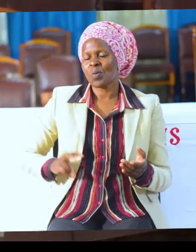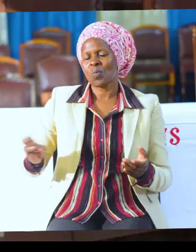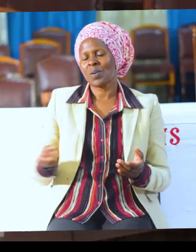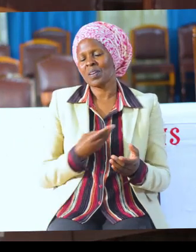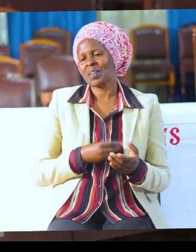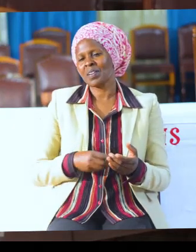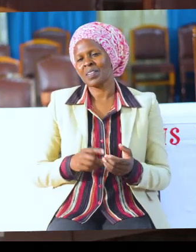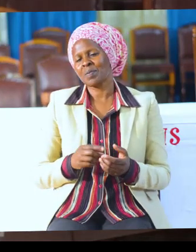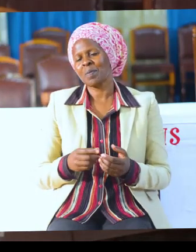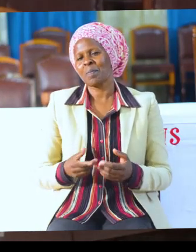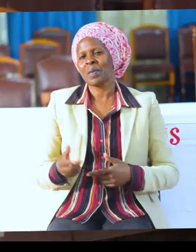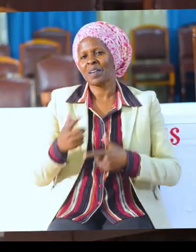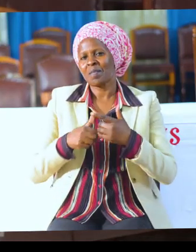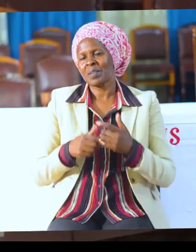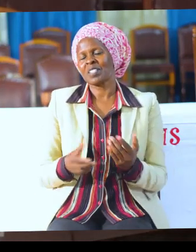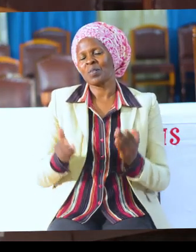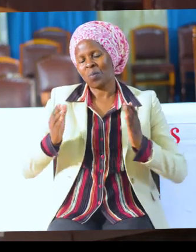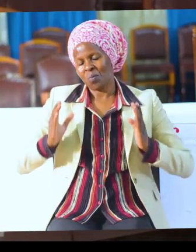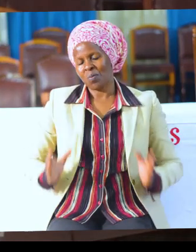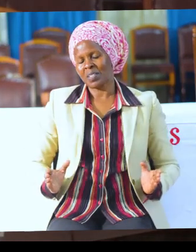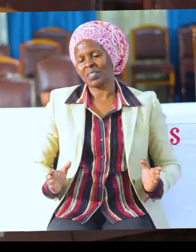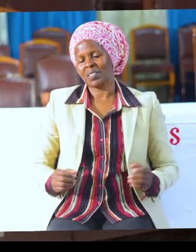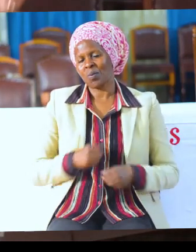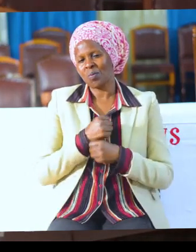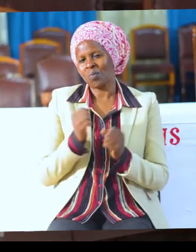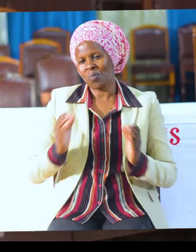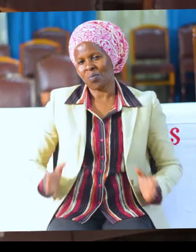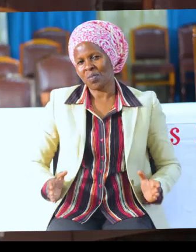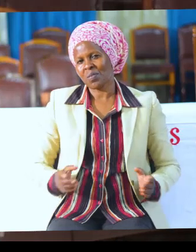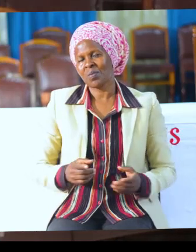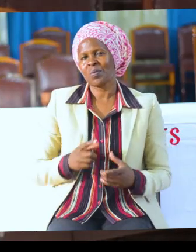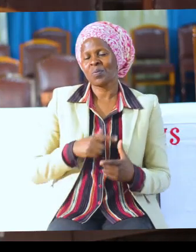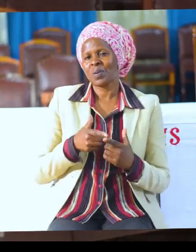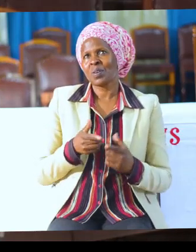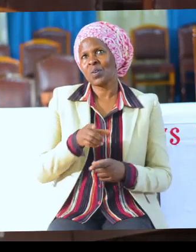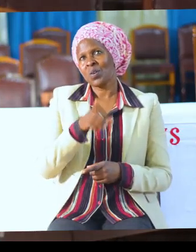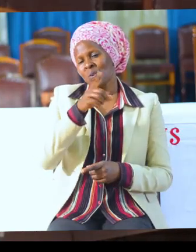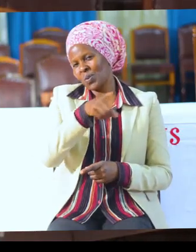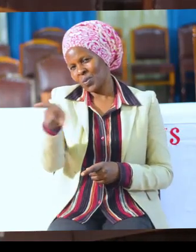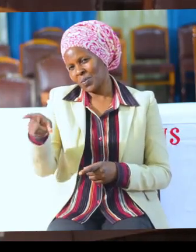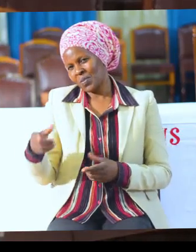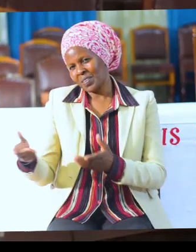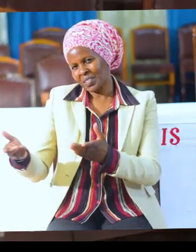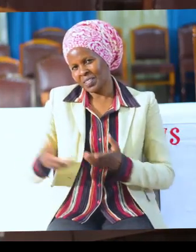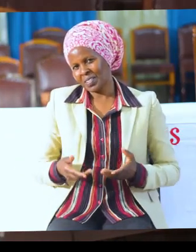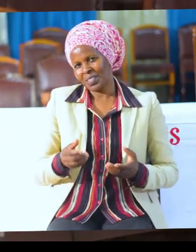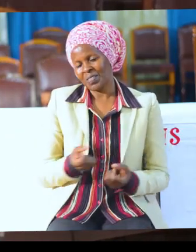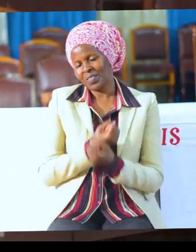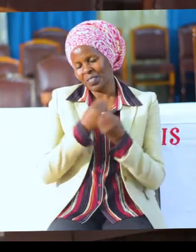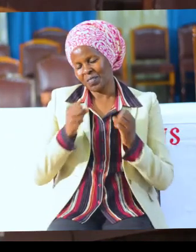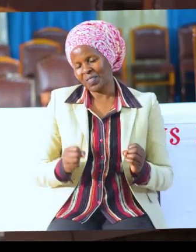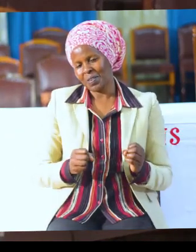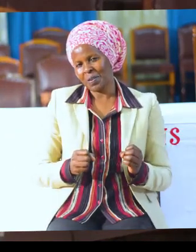We also become his servant. Yes, when you receive the salvation, you know, it